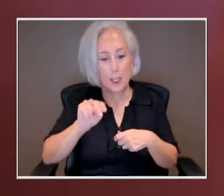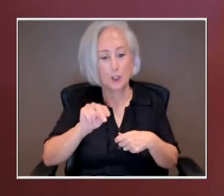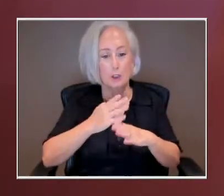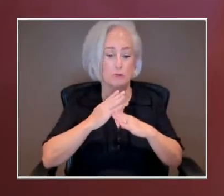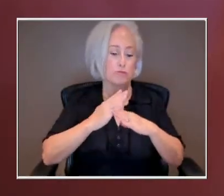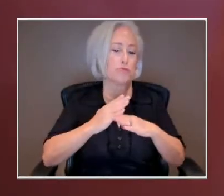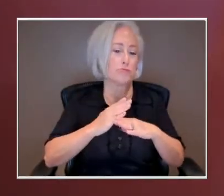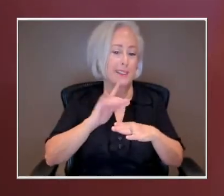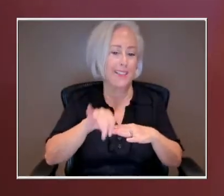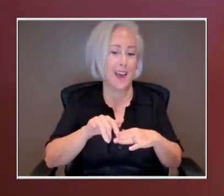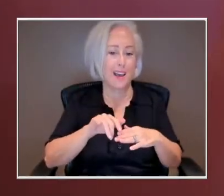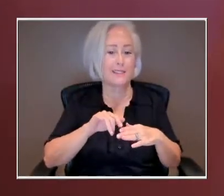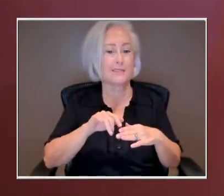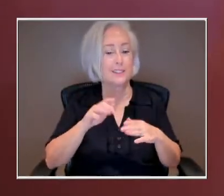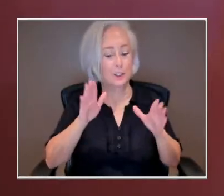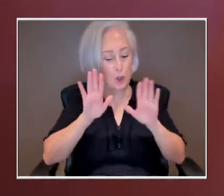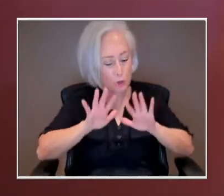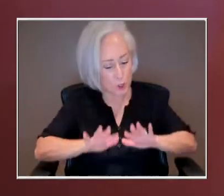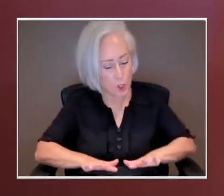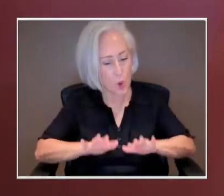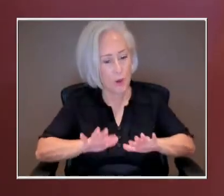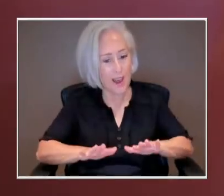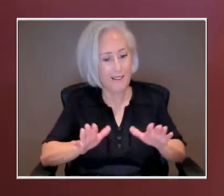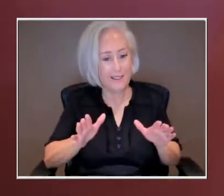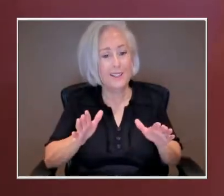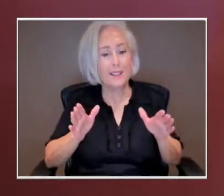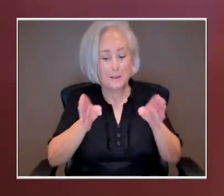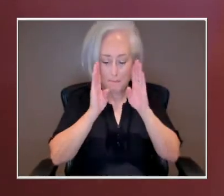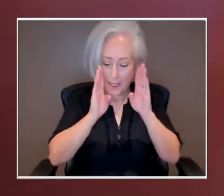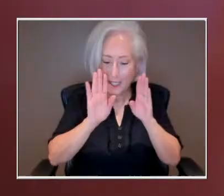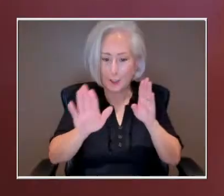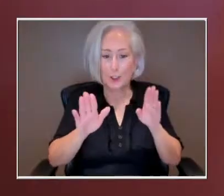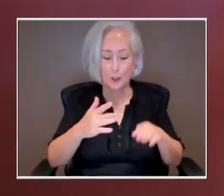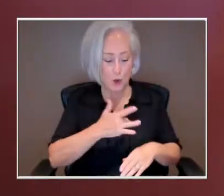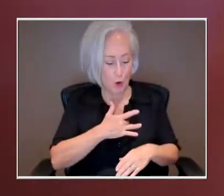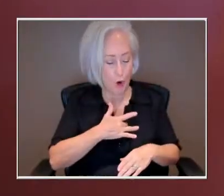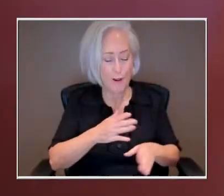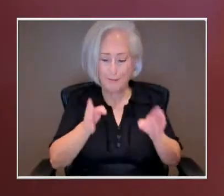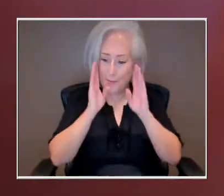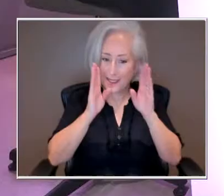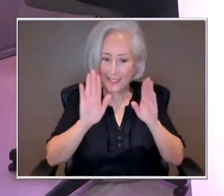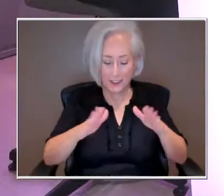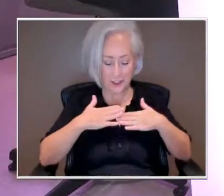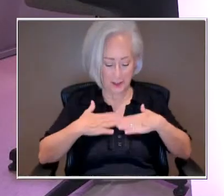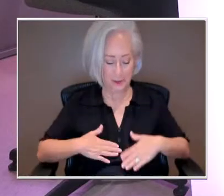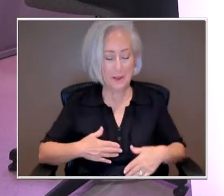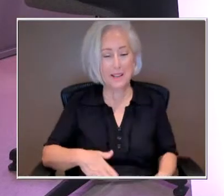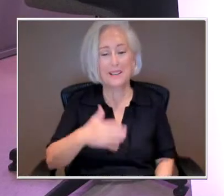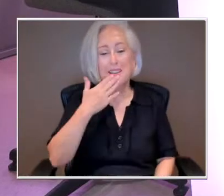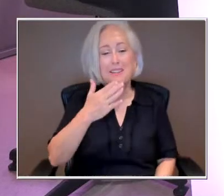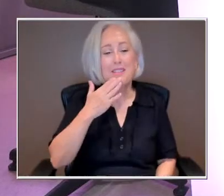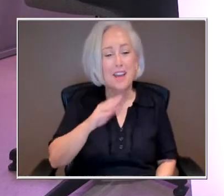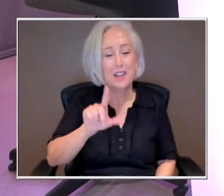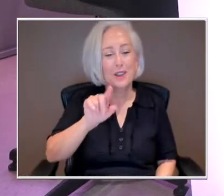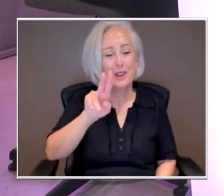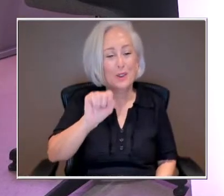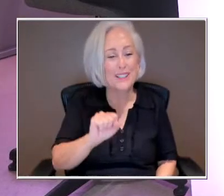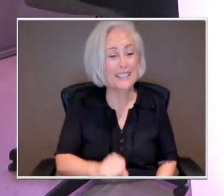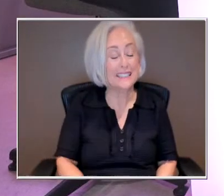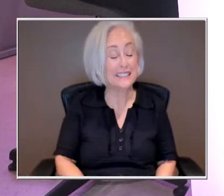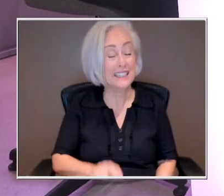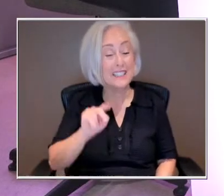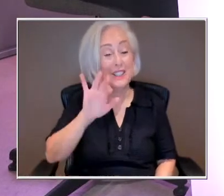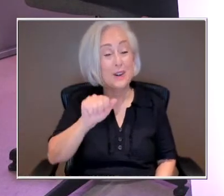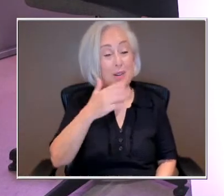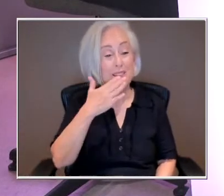to your heart, listen to your body, and then take care of yourself. Take it easy. Yes. Dr. Soma, thank you. Lucas, thank for having you. us. And Thank you Nicole, for thanks having for sharing your